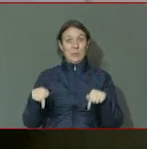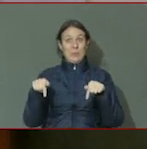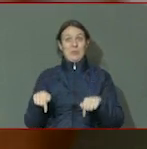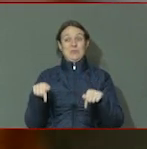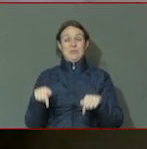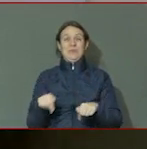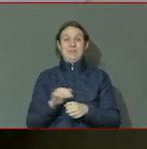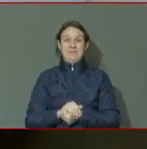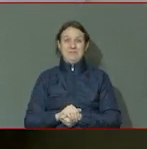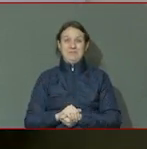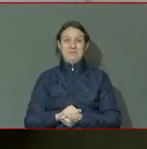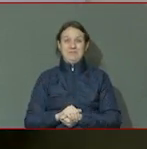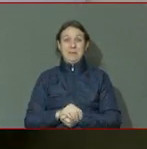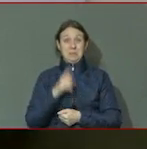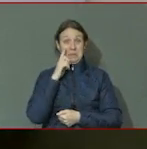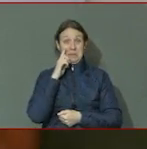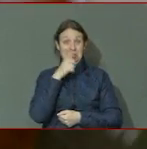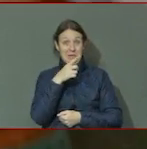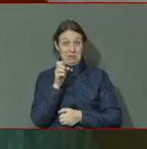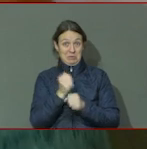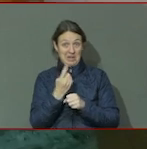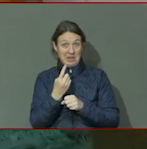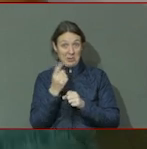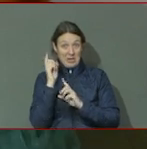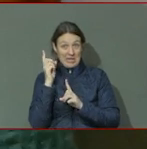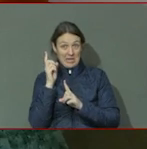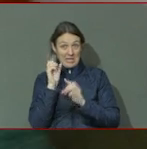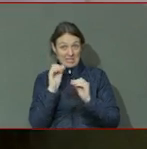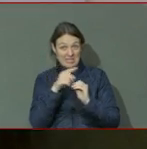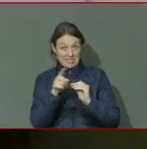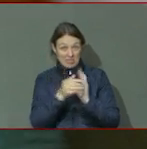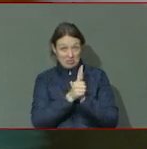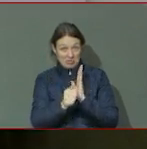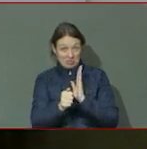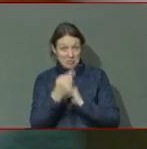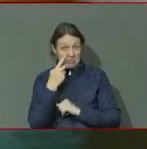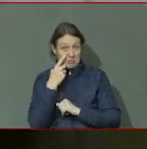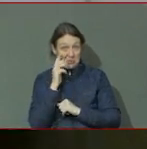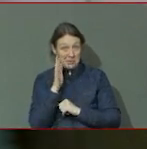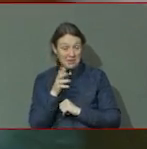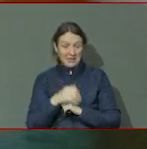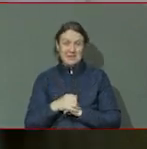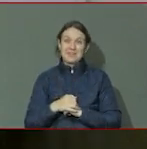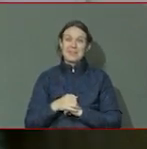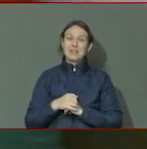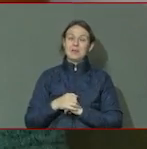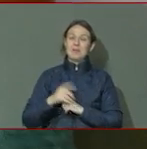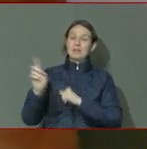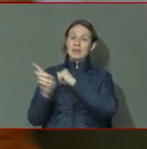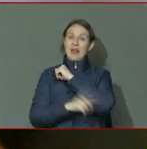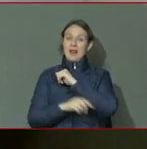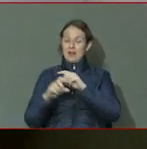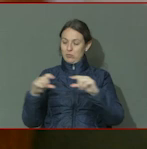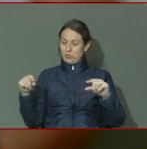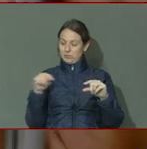Okay, so we'll see if your grade 1 teacher did a great job. Okay, this is your answer row. So